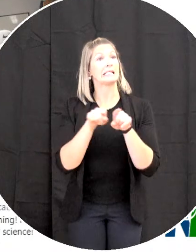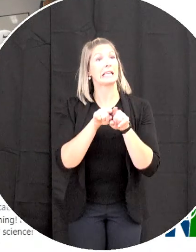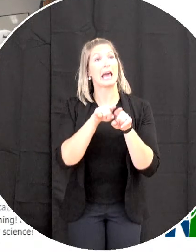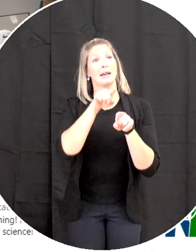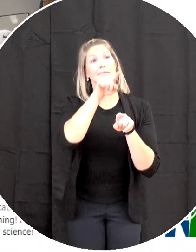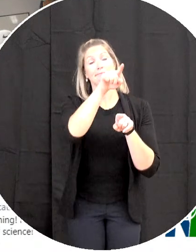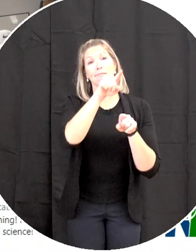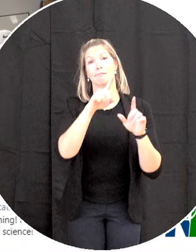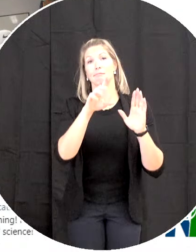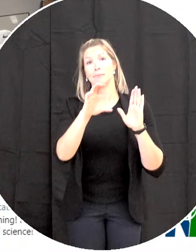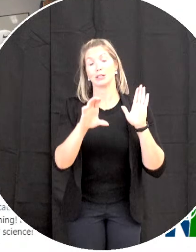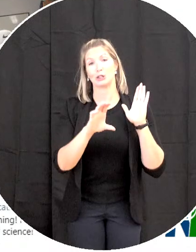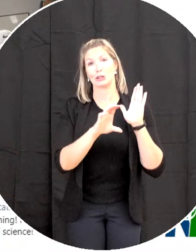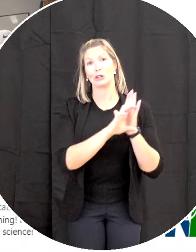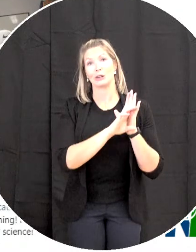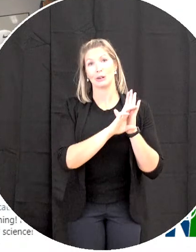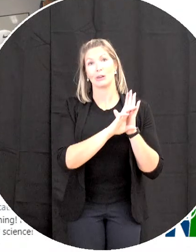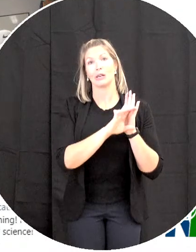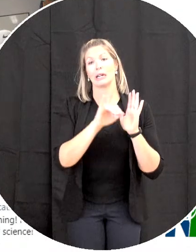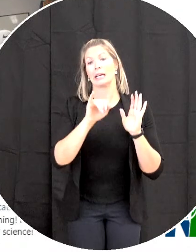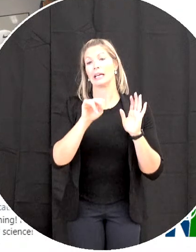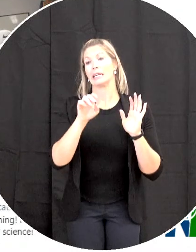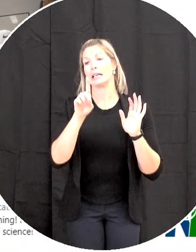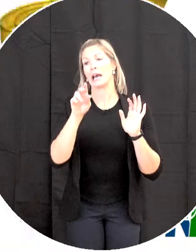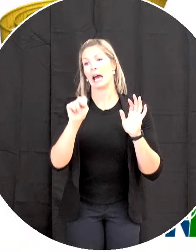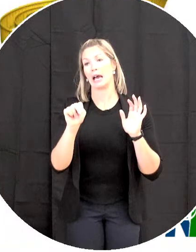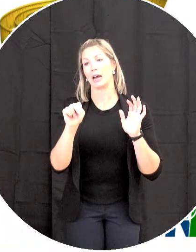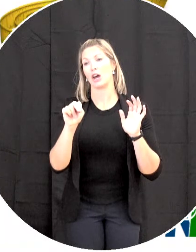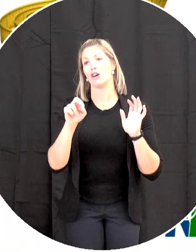River High in the Chemistry 3202 lab.